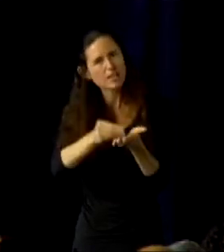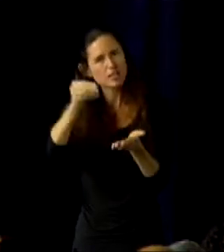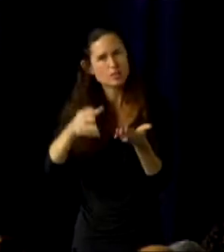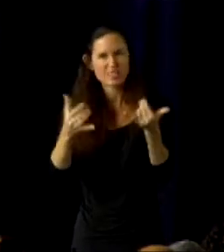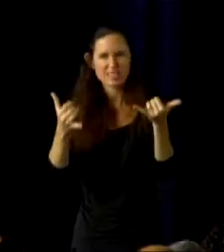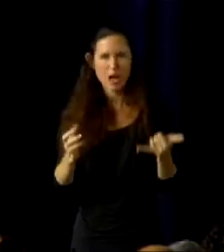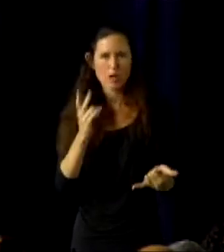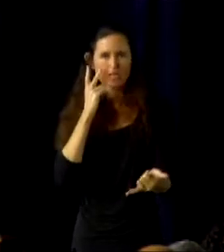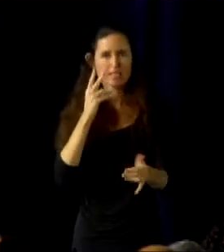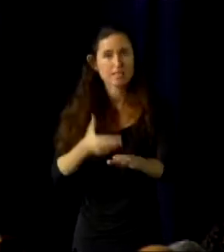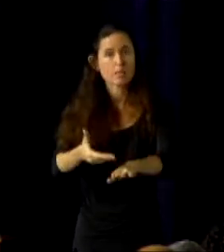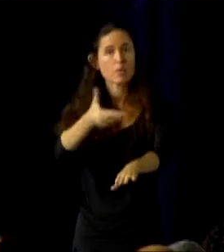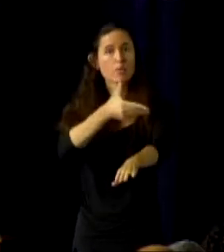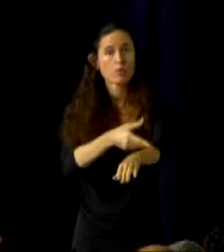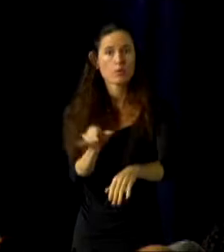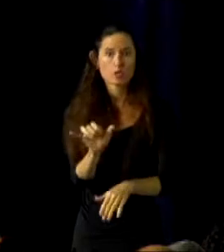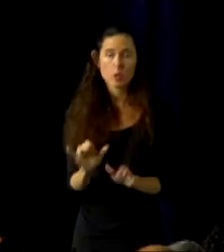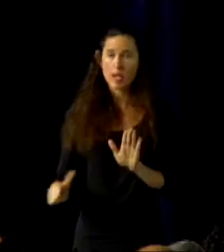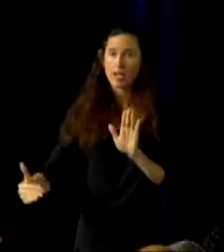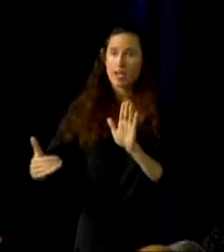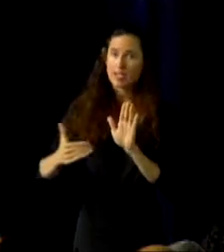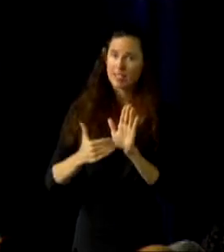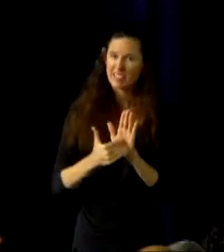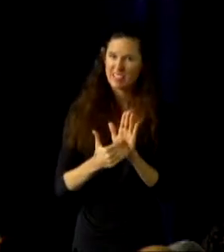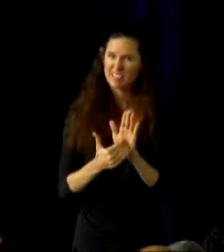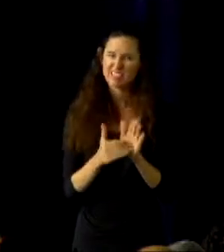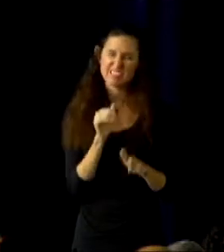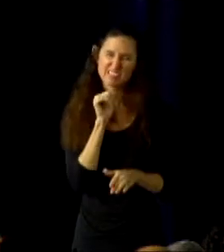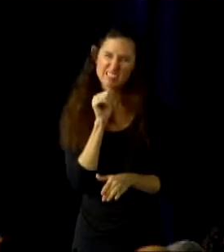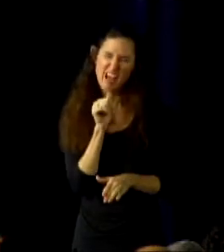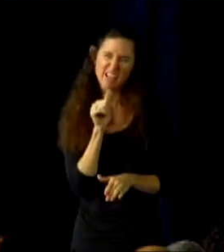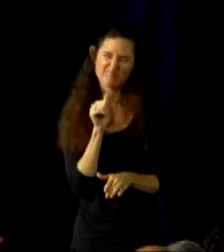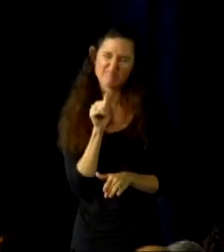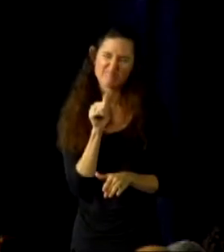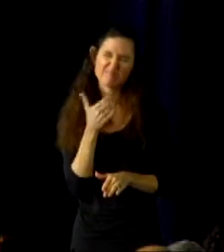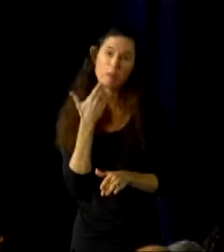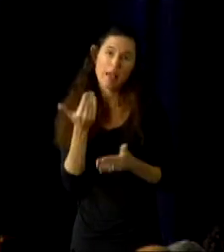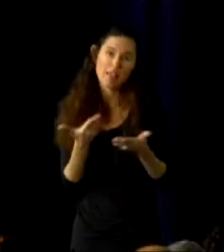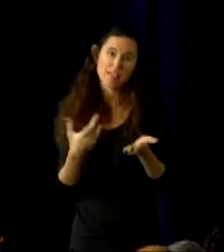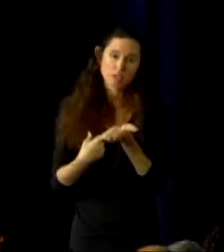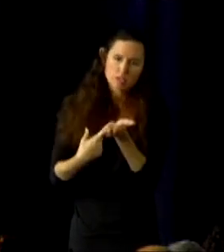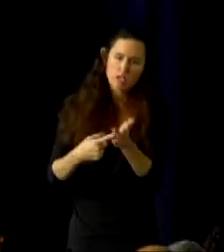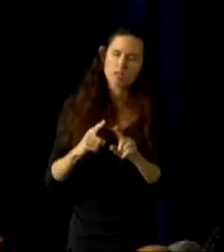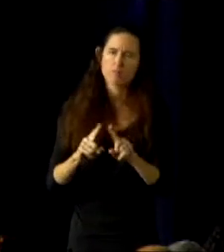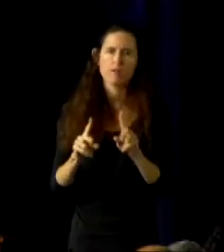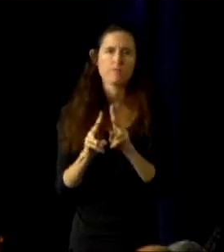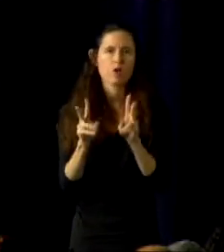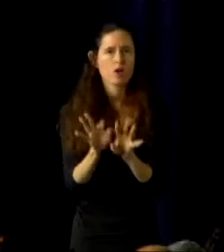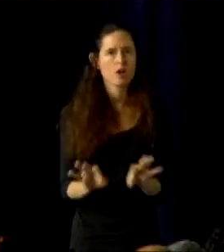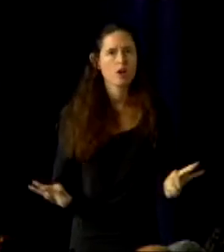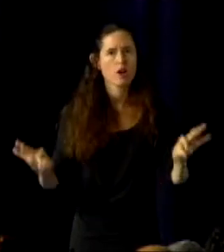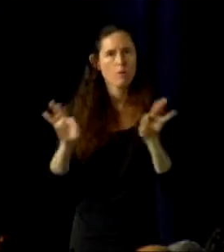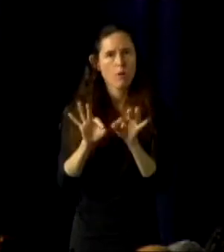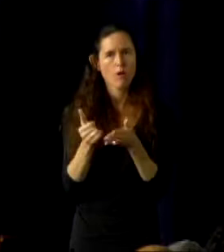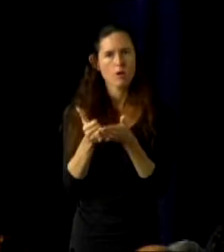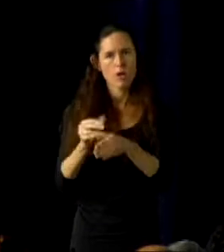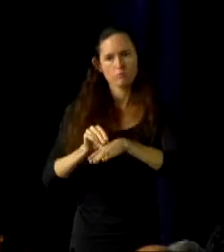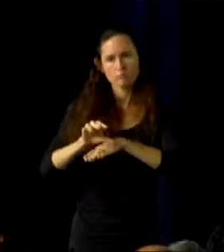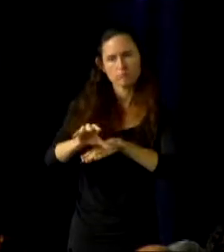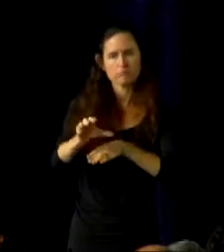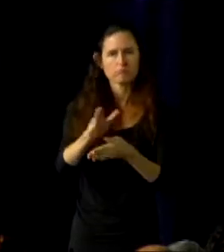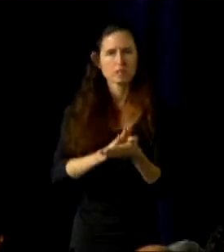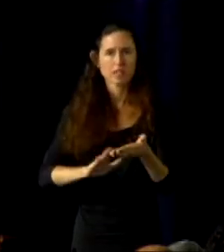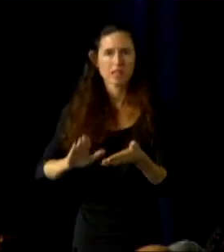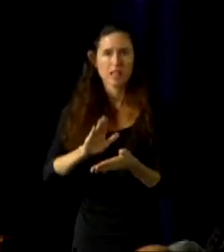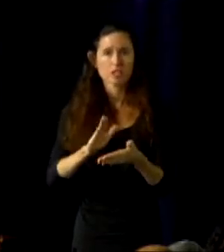some improvement in that. Again, not a glamorous thing to talk about necessarily, but absolutely vital to the college. I want to call out the financial